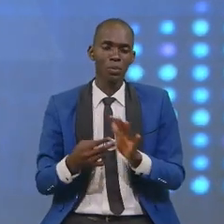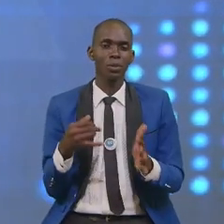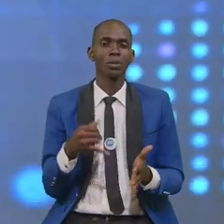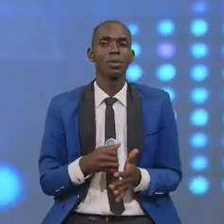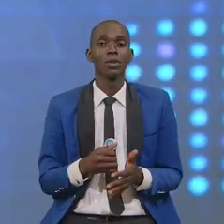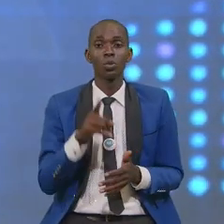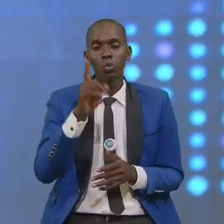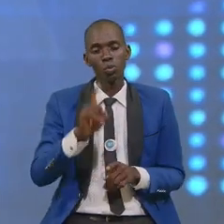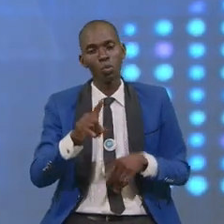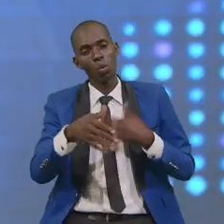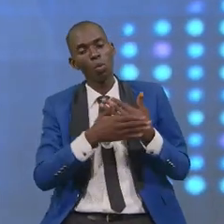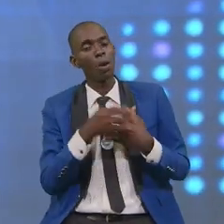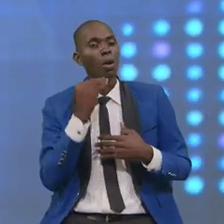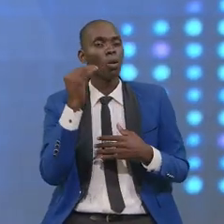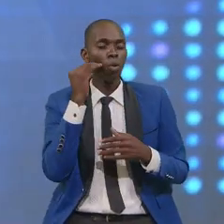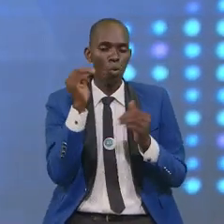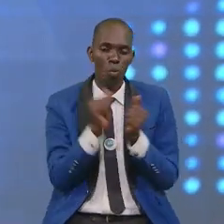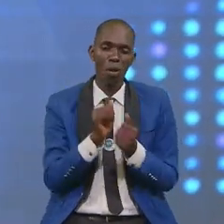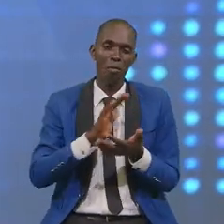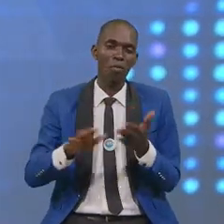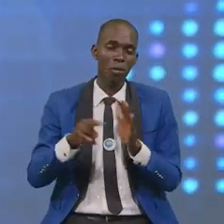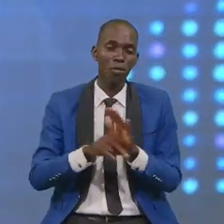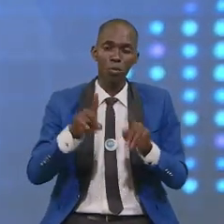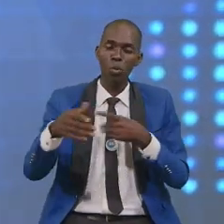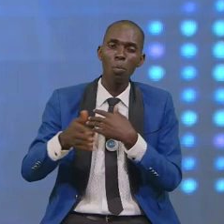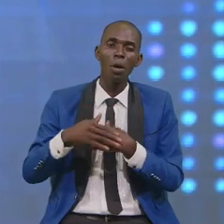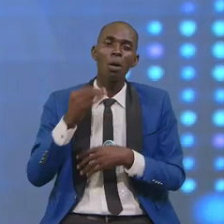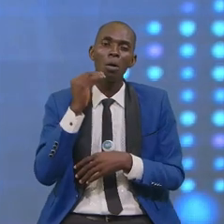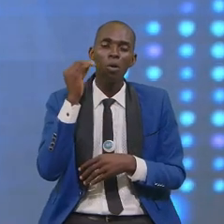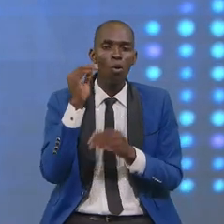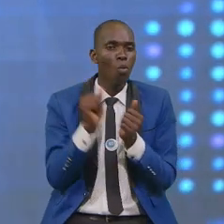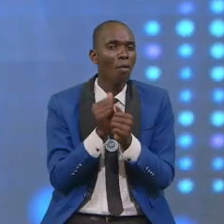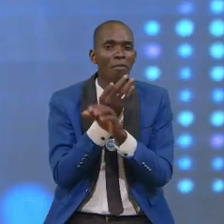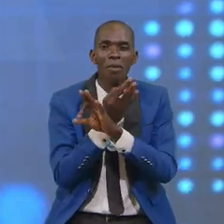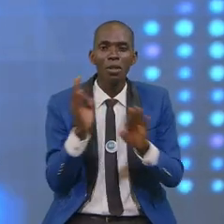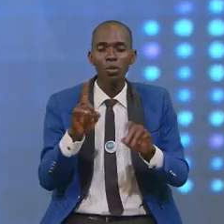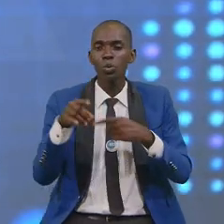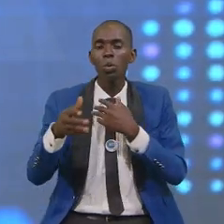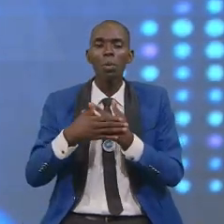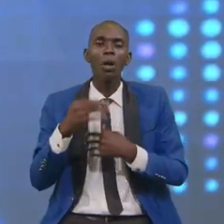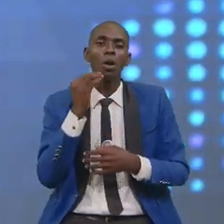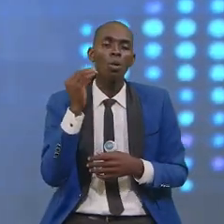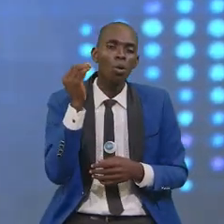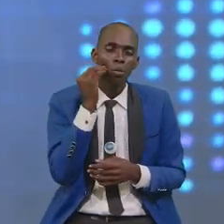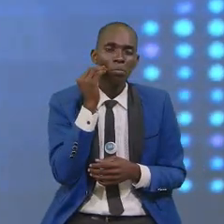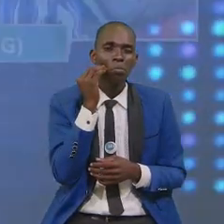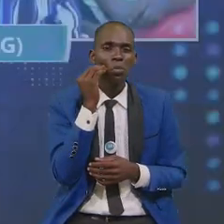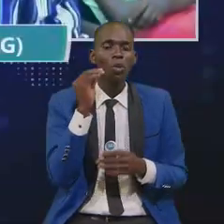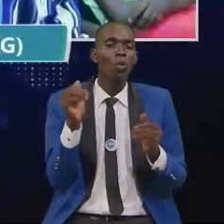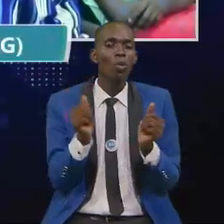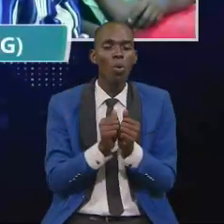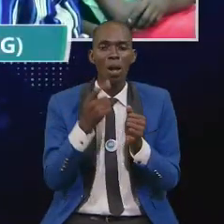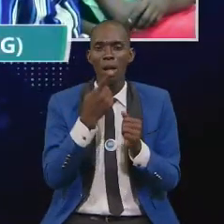back home with forgiveness. You must go back home with freedom. You must go back home with the